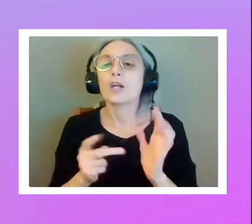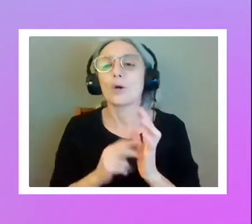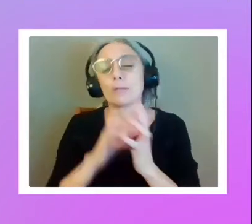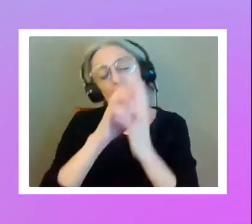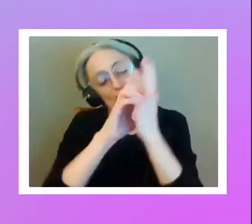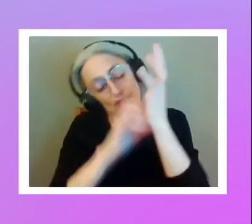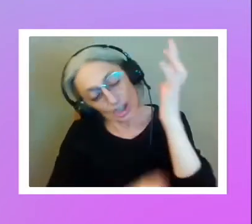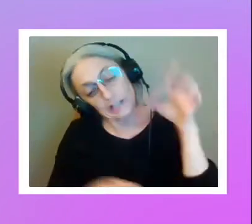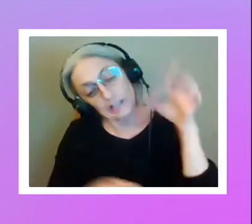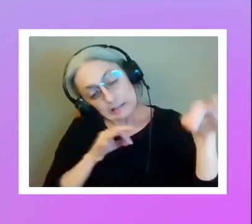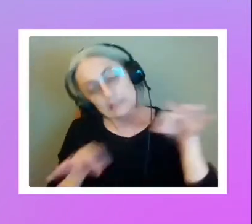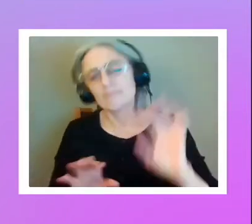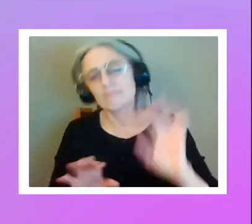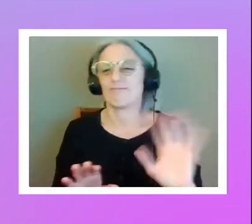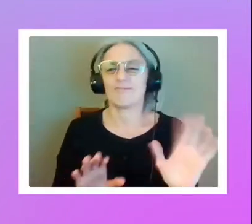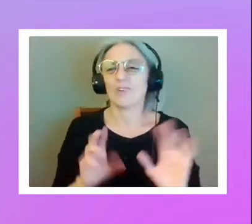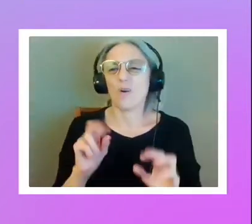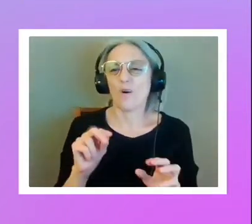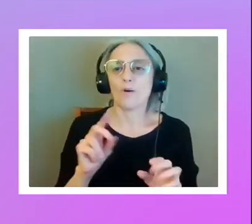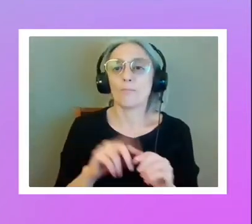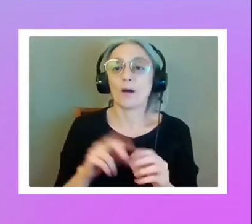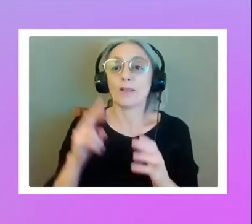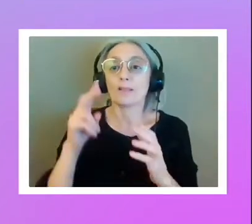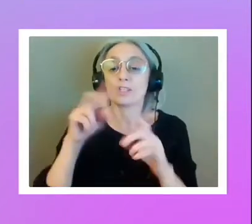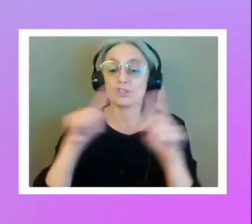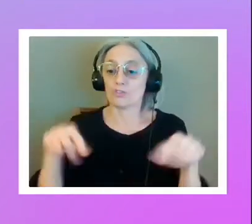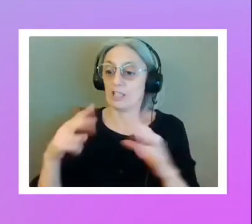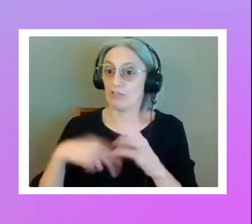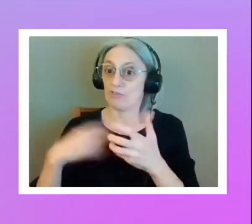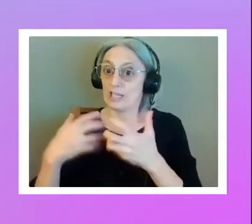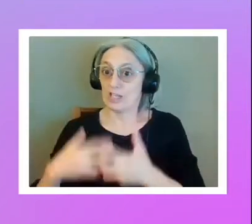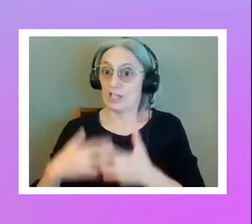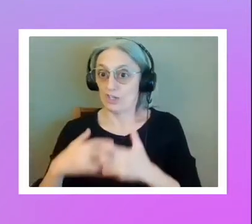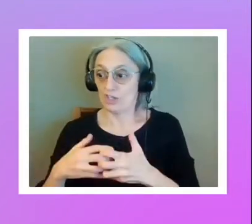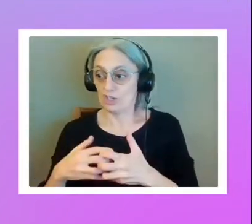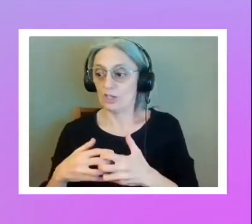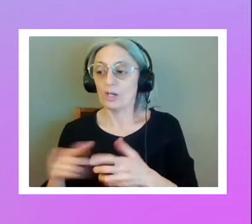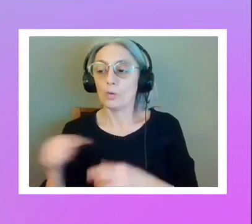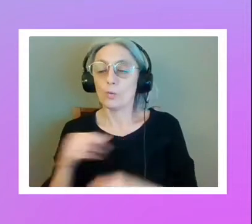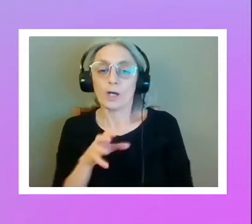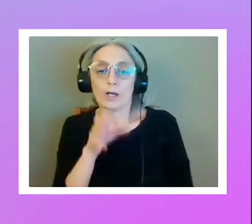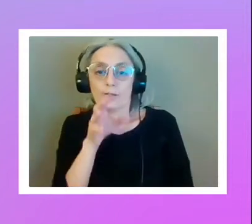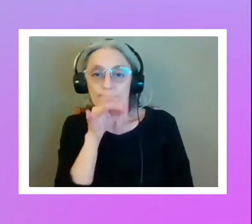want. But what I'm saying is that screen reader is really saying,